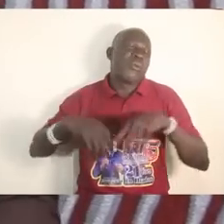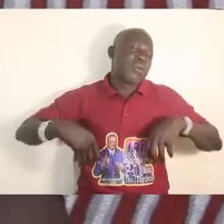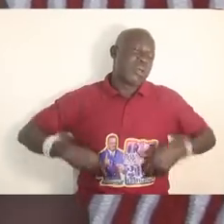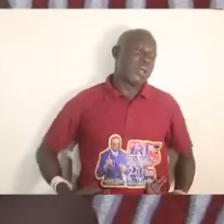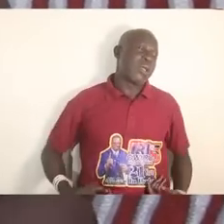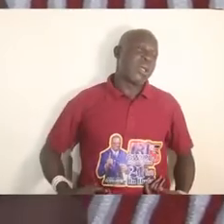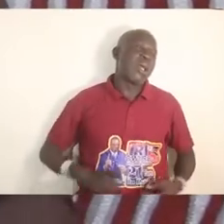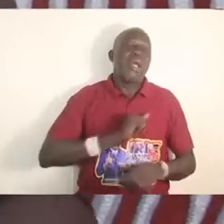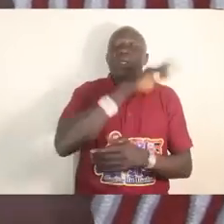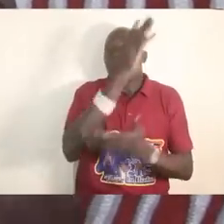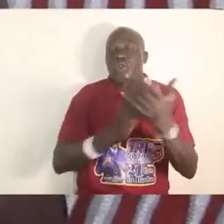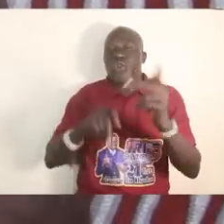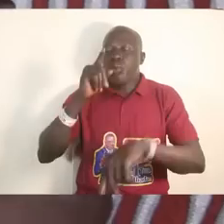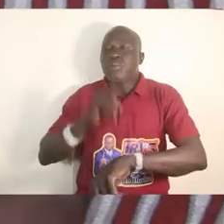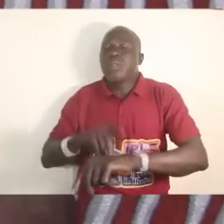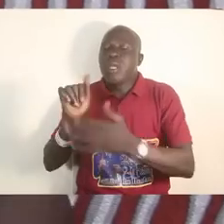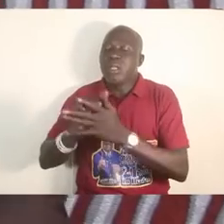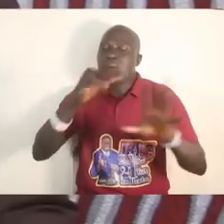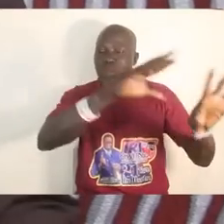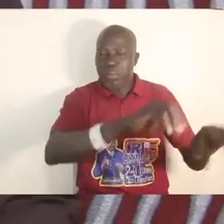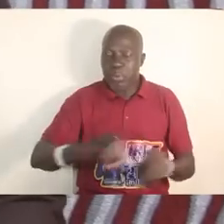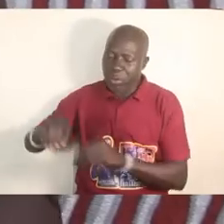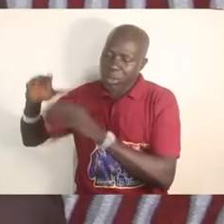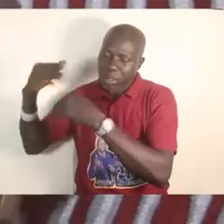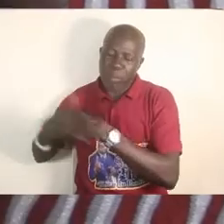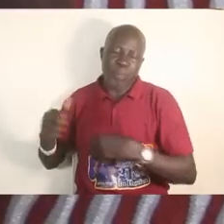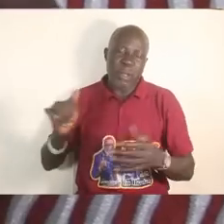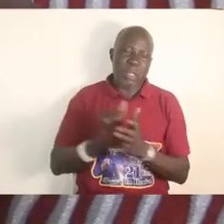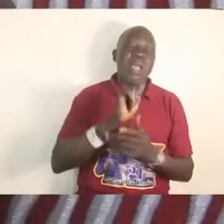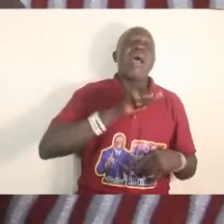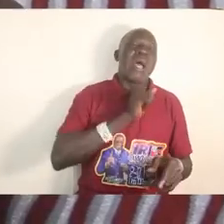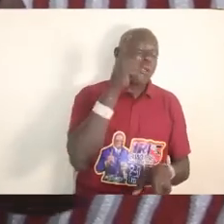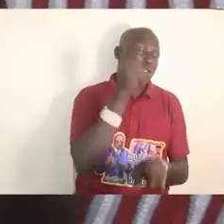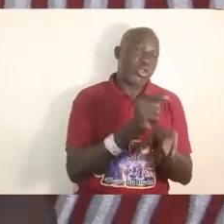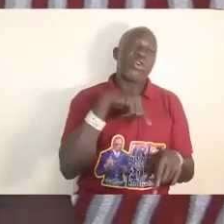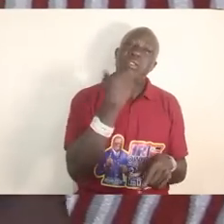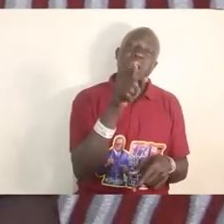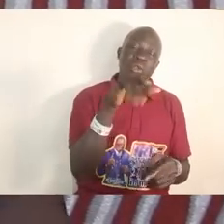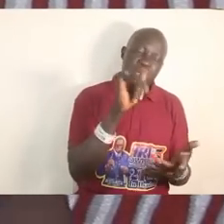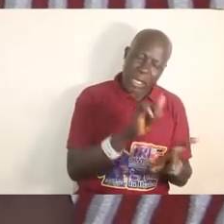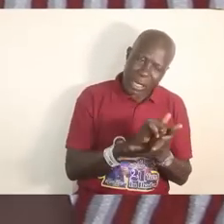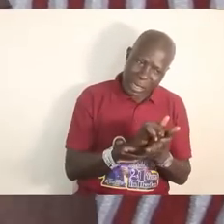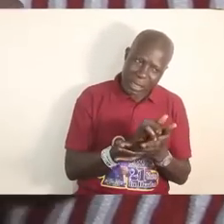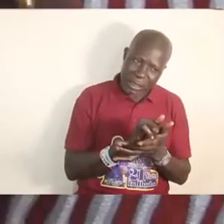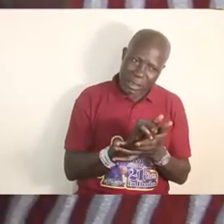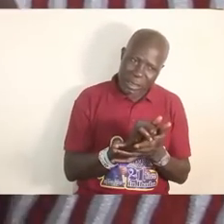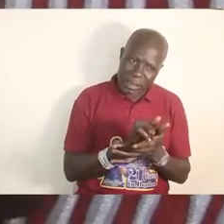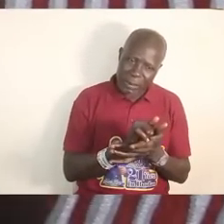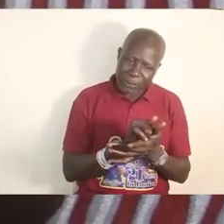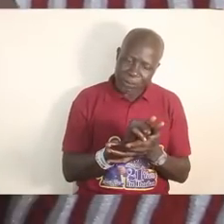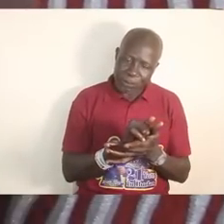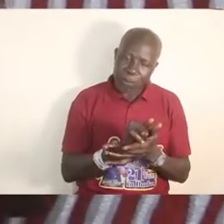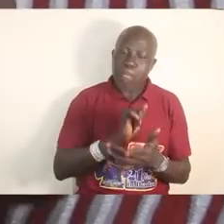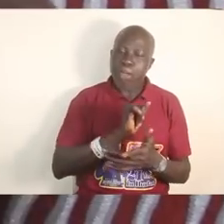you relax. Awon akoko ta fa seyin. The period that you draw yourself back. Ni mo se mo so fun yan pe. That's why I do tell you that. Keyan ma